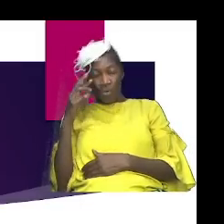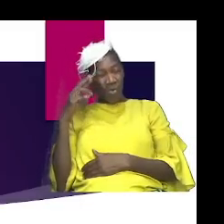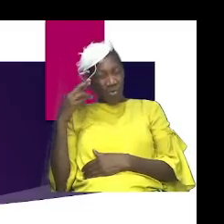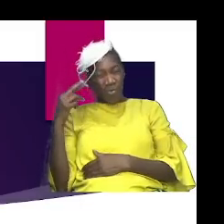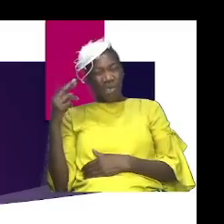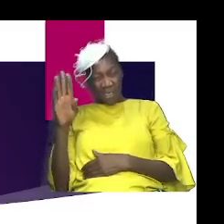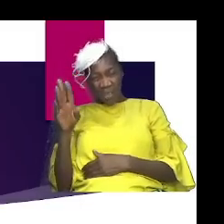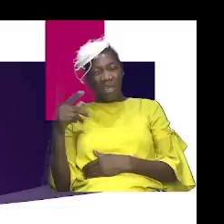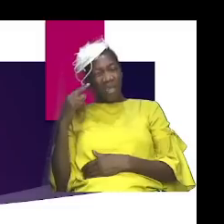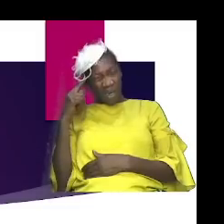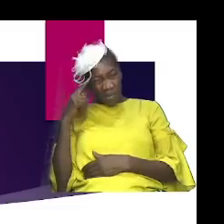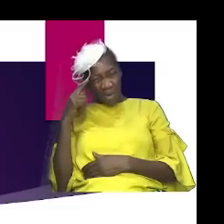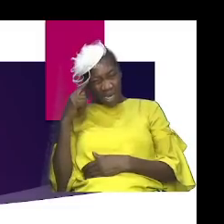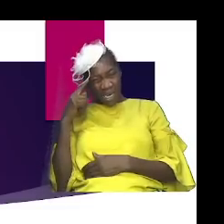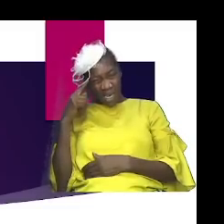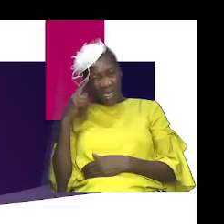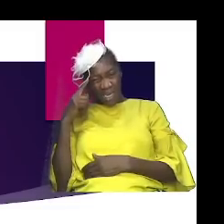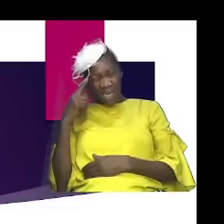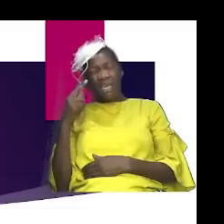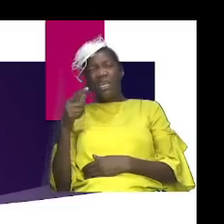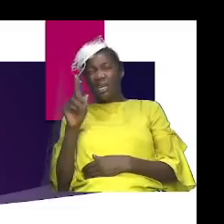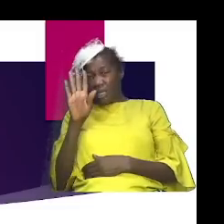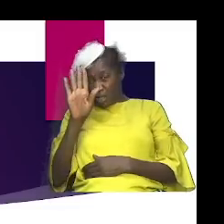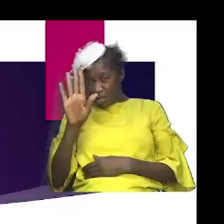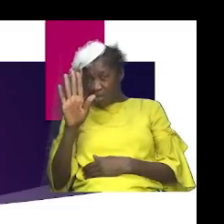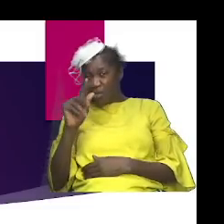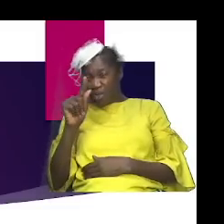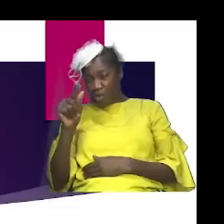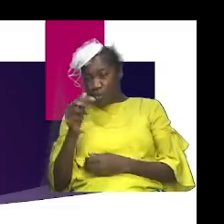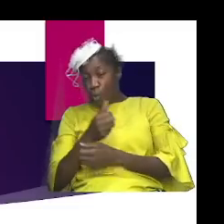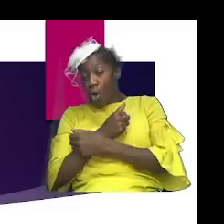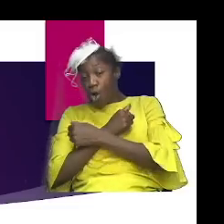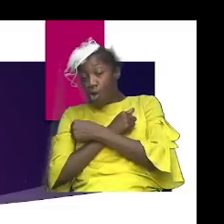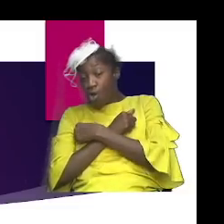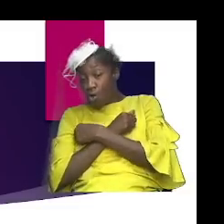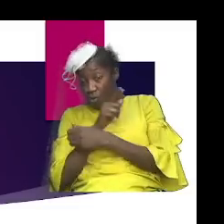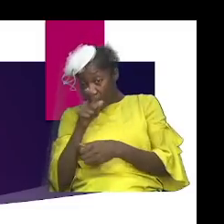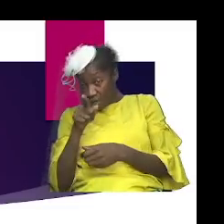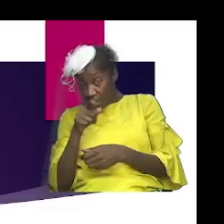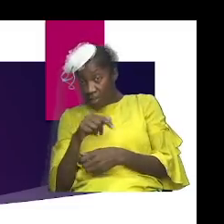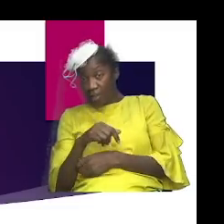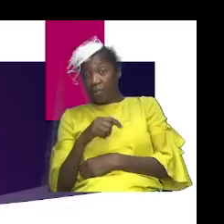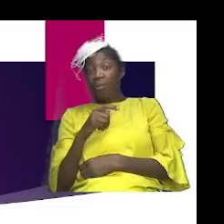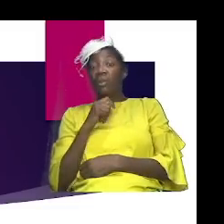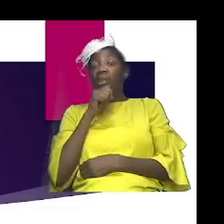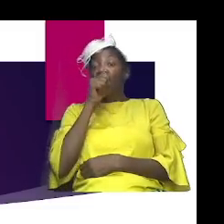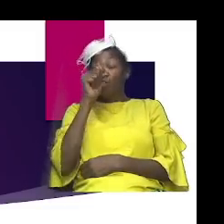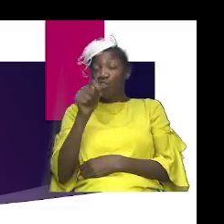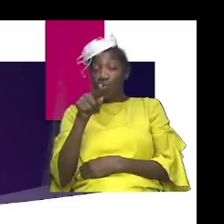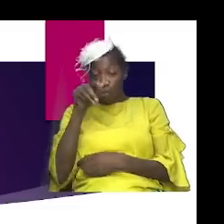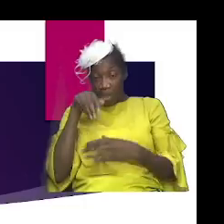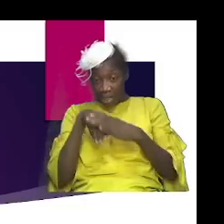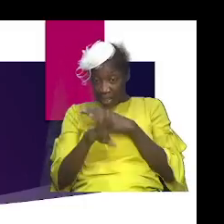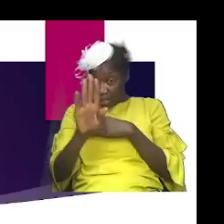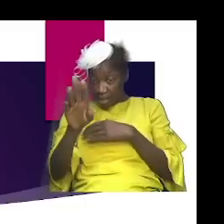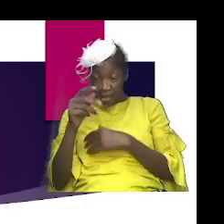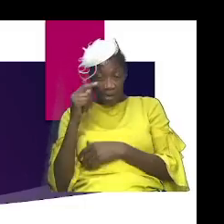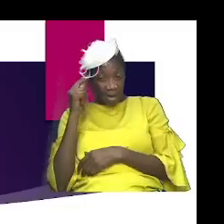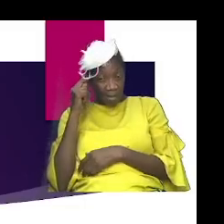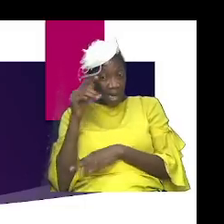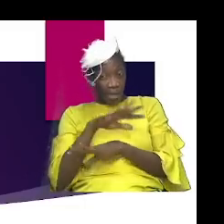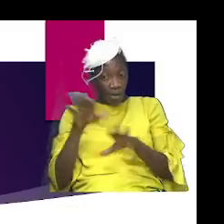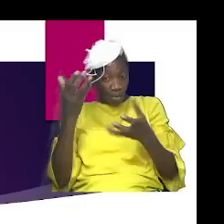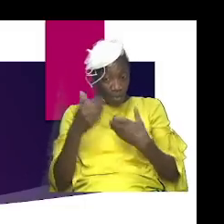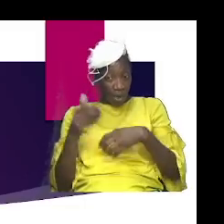rationalized and reasoned it out. And then we embrace it as truth. Because in our minds, we don't want to accept some